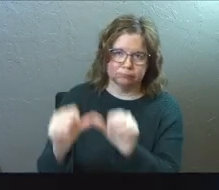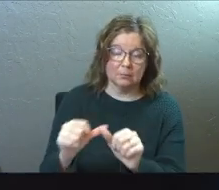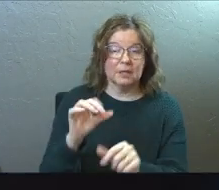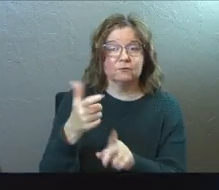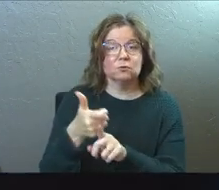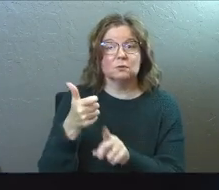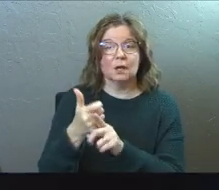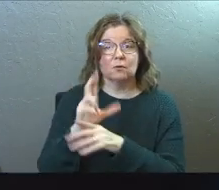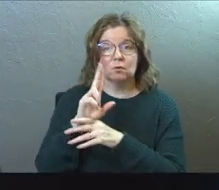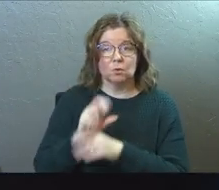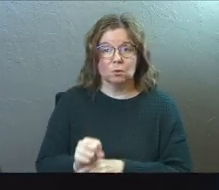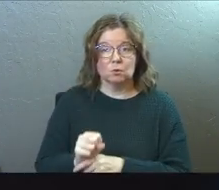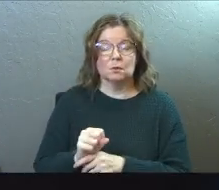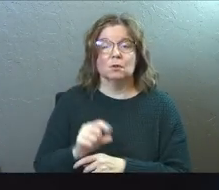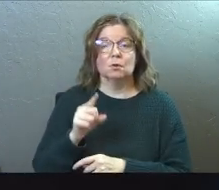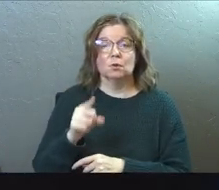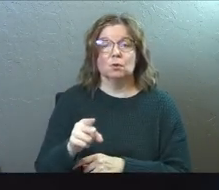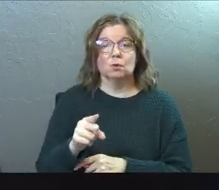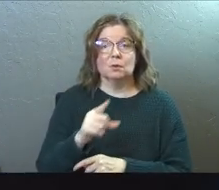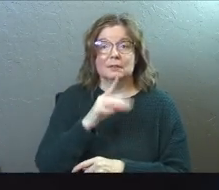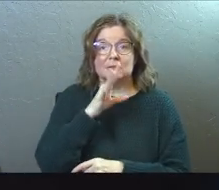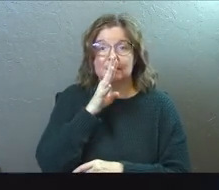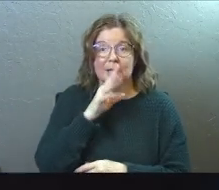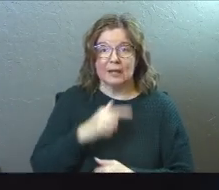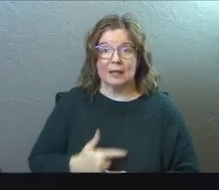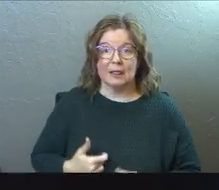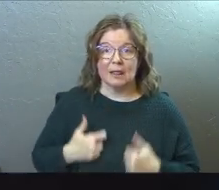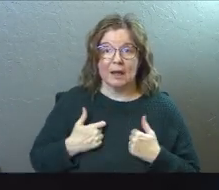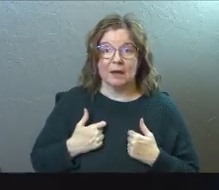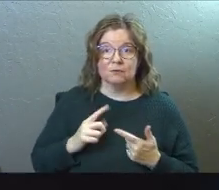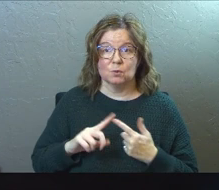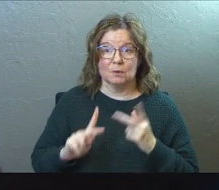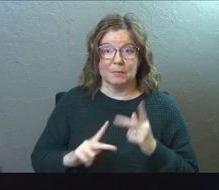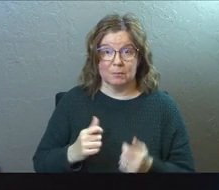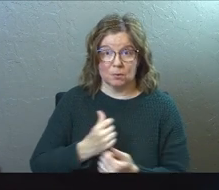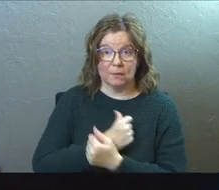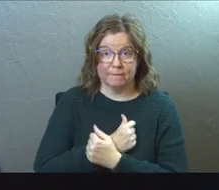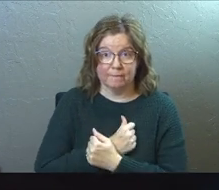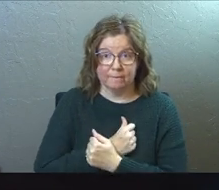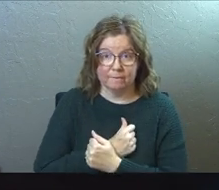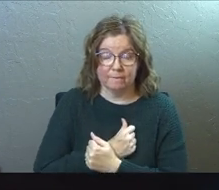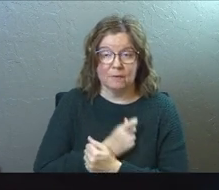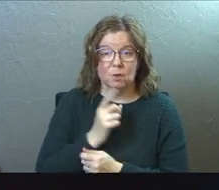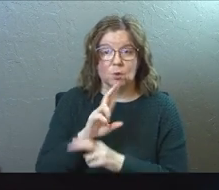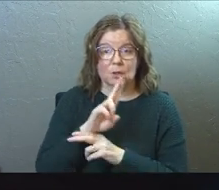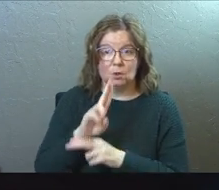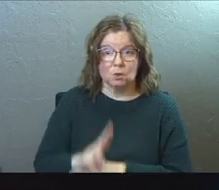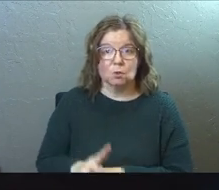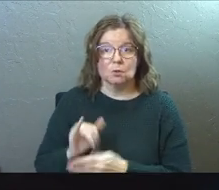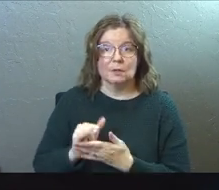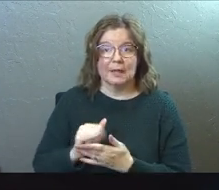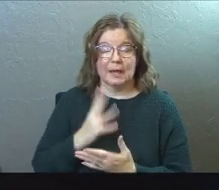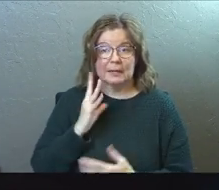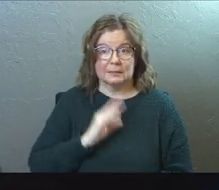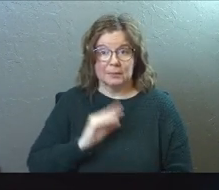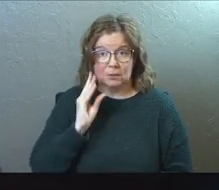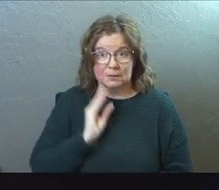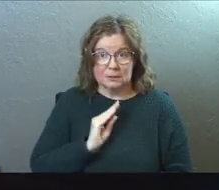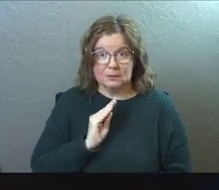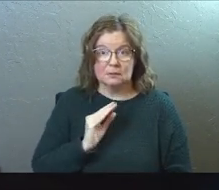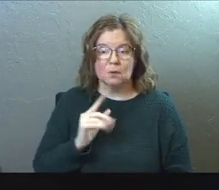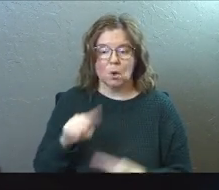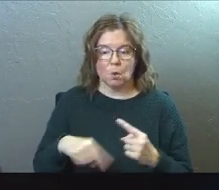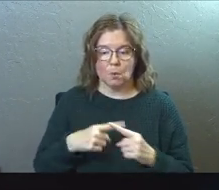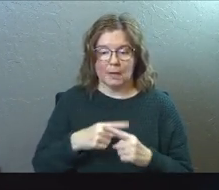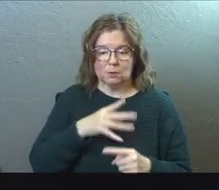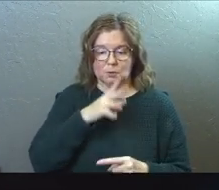If you get used to as a Christian that you speak life over the people that you love, and you get used to that experience of